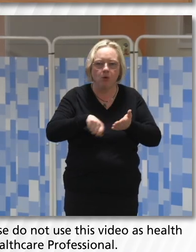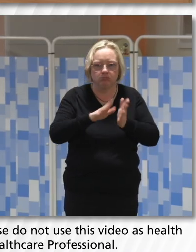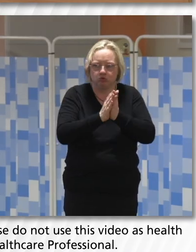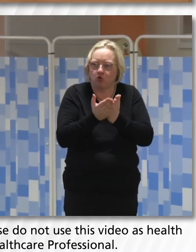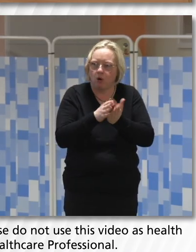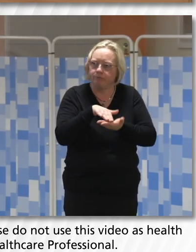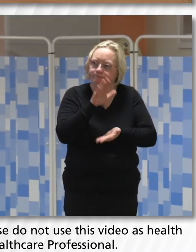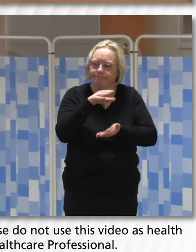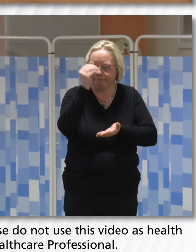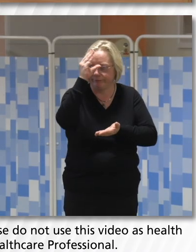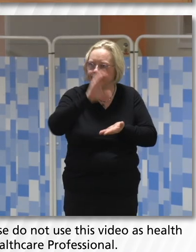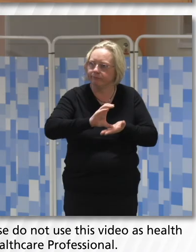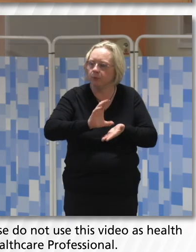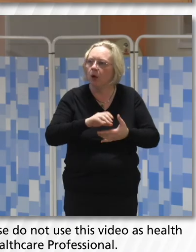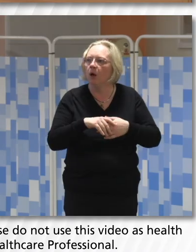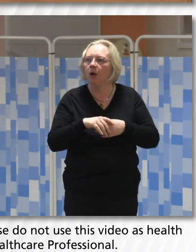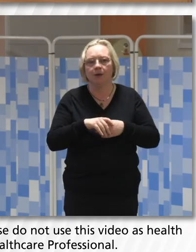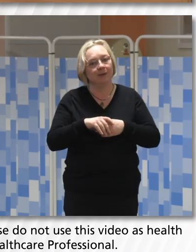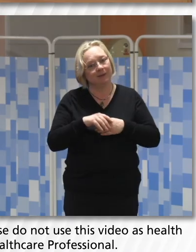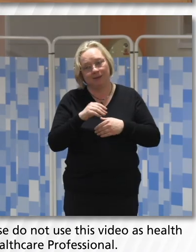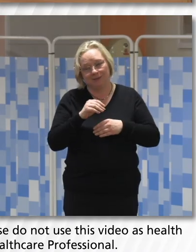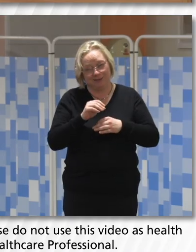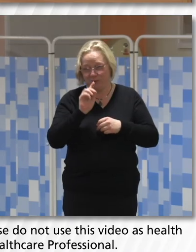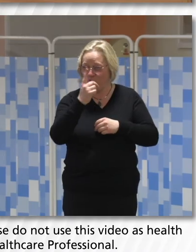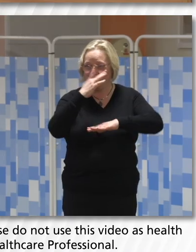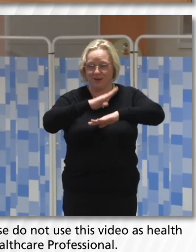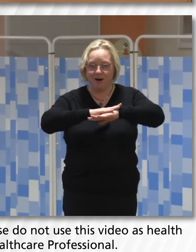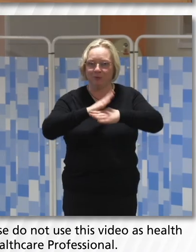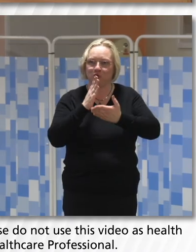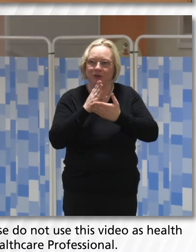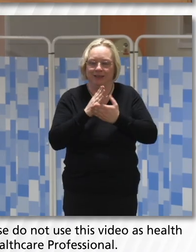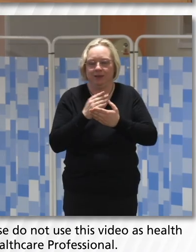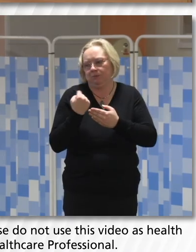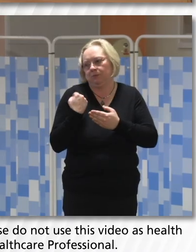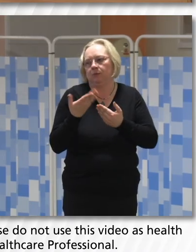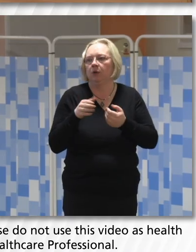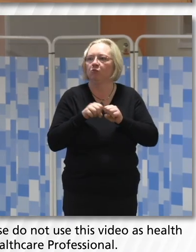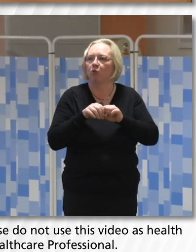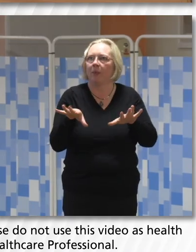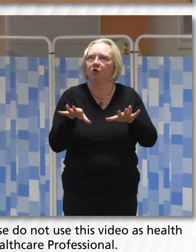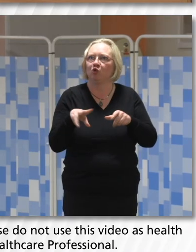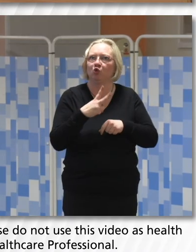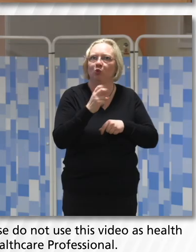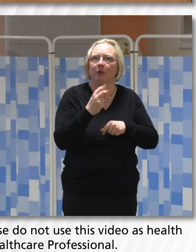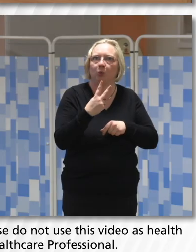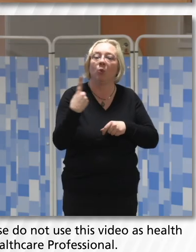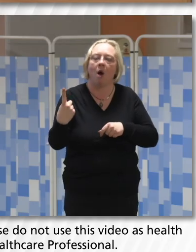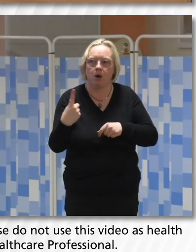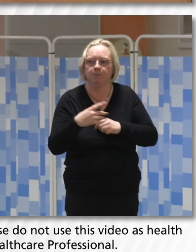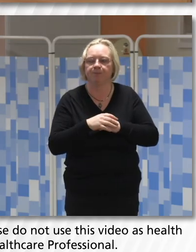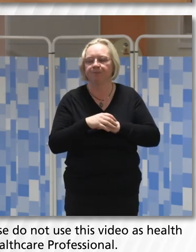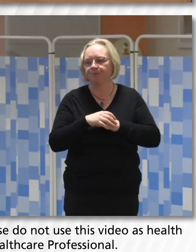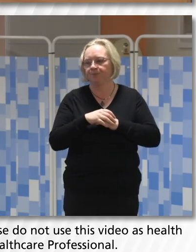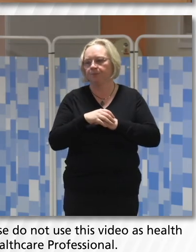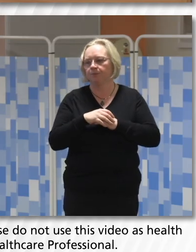and nobody else has written a book like that. So that was published in the end of 2021,